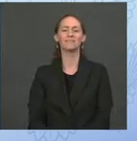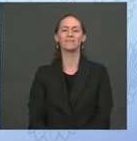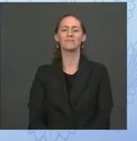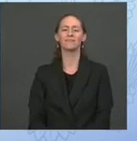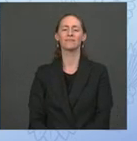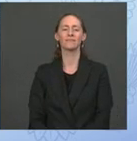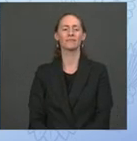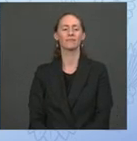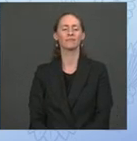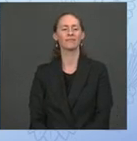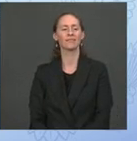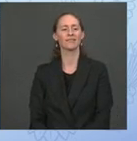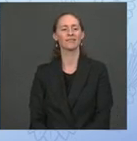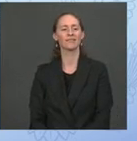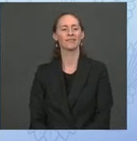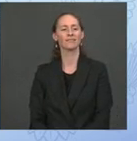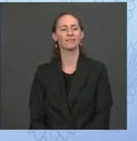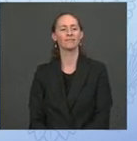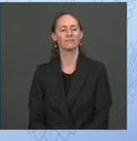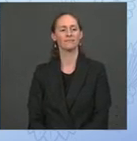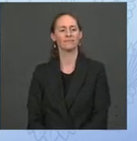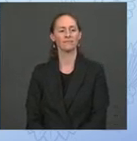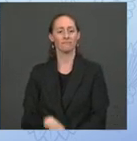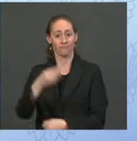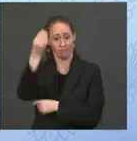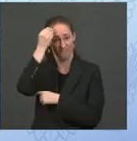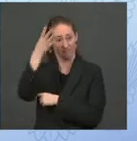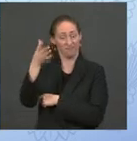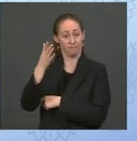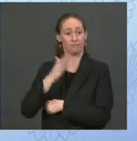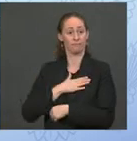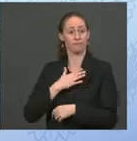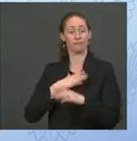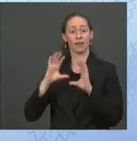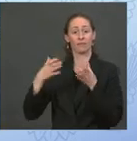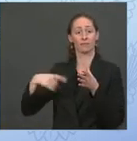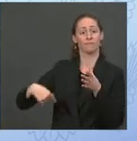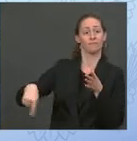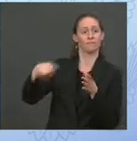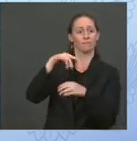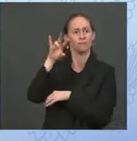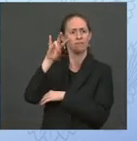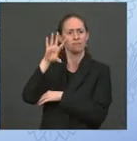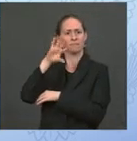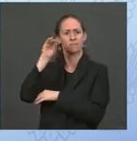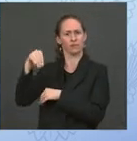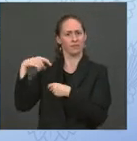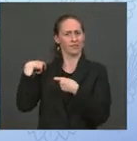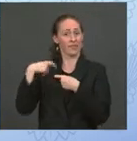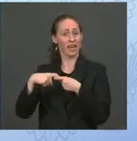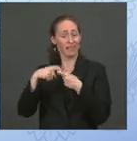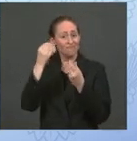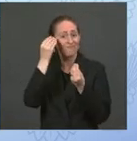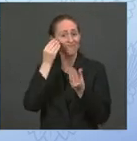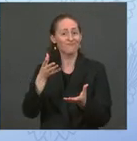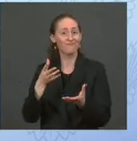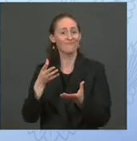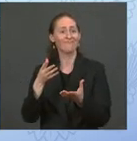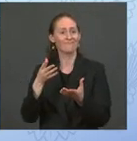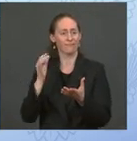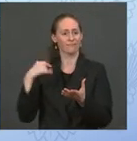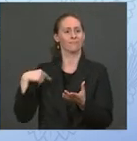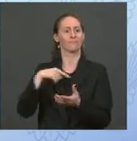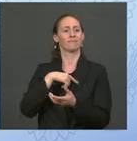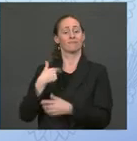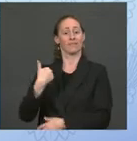I, like 75% of my district's student population, I'm Latina. I'm Colombiana and proud.